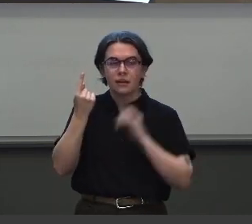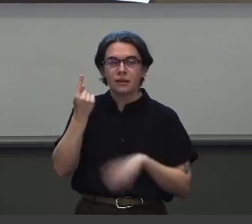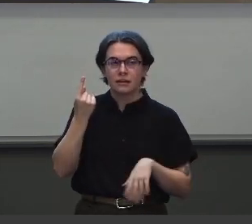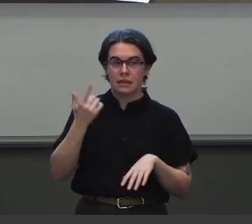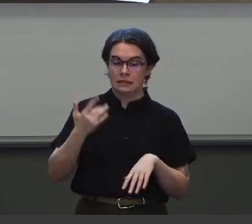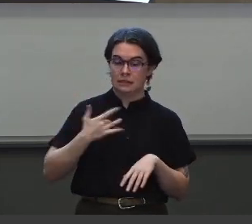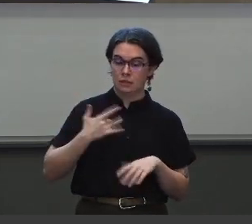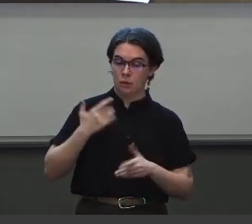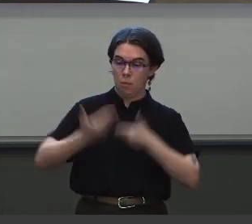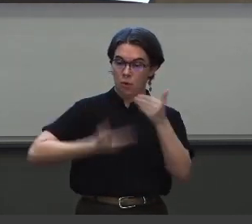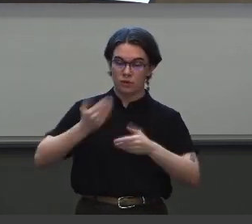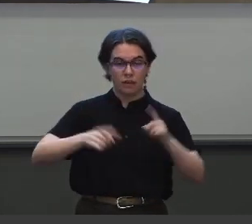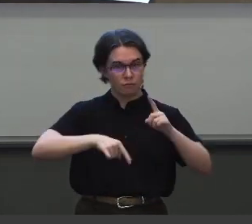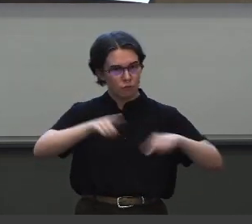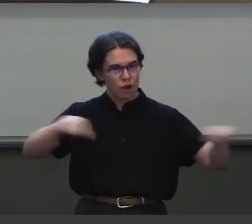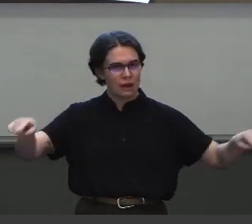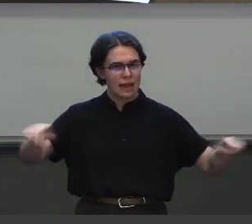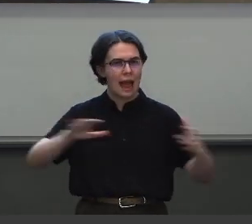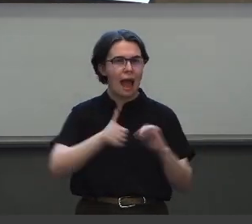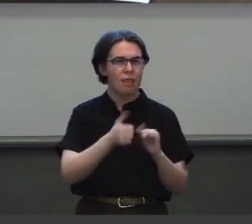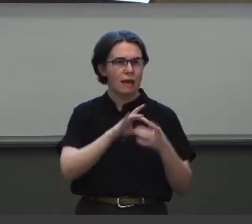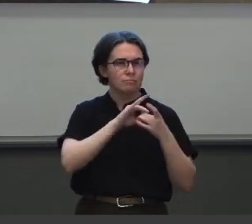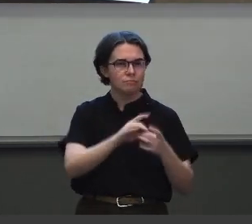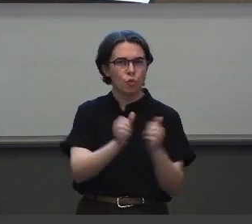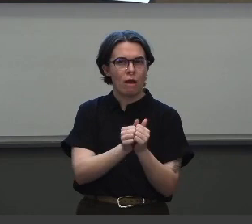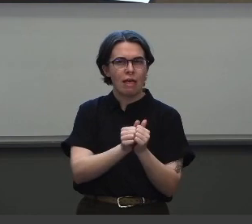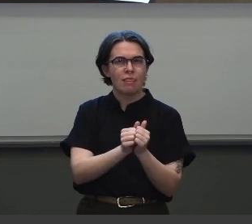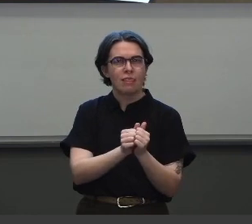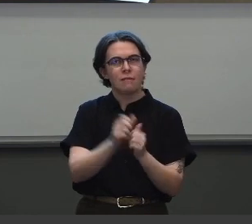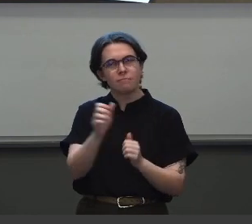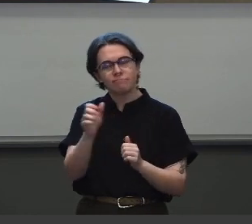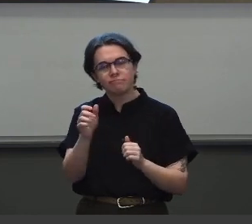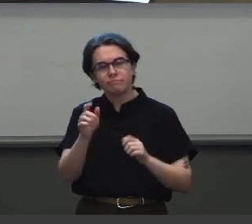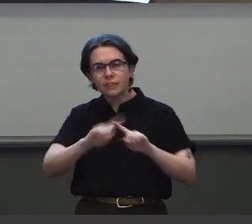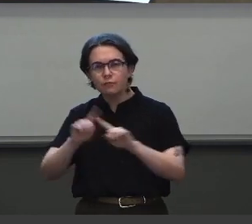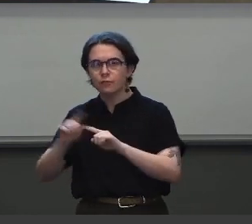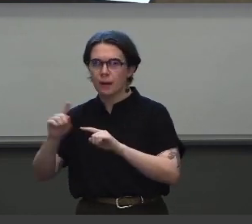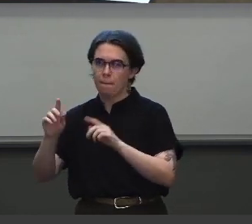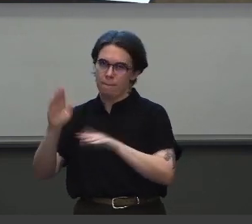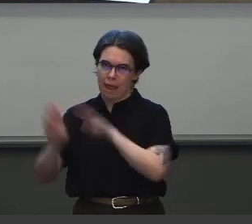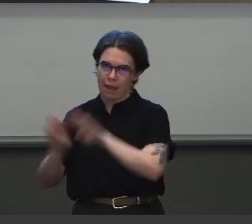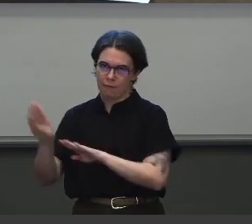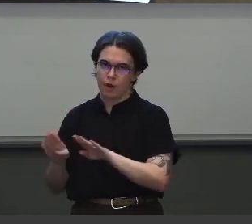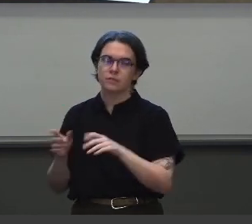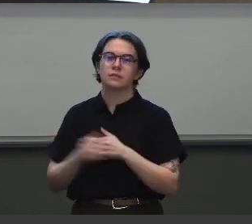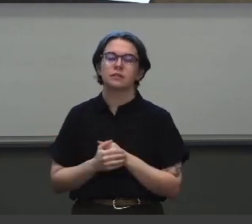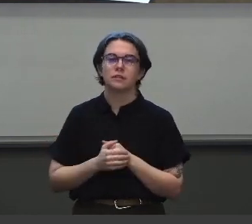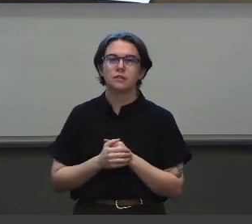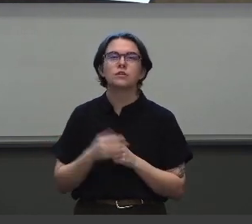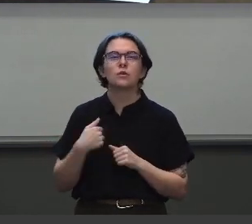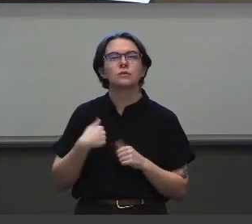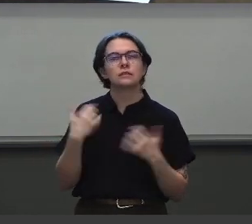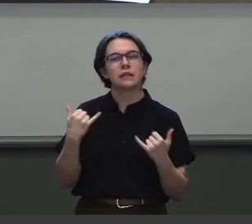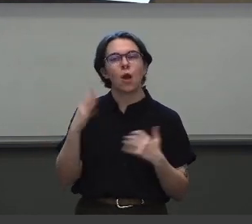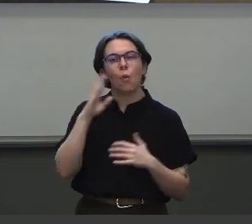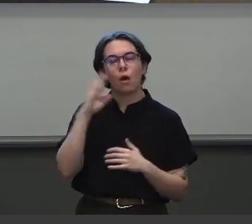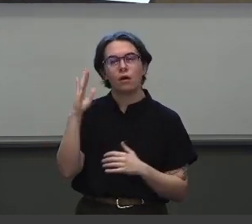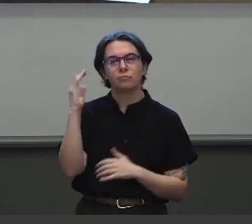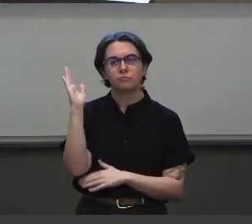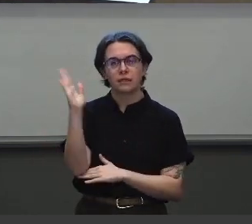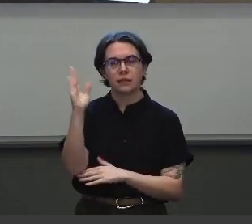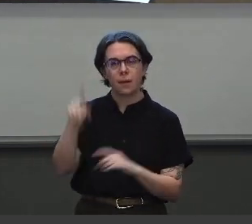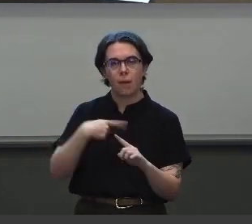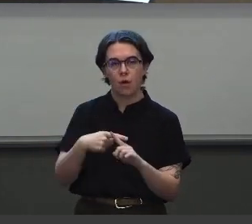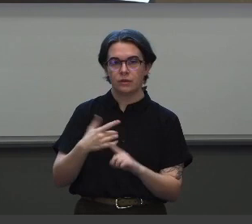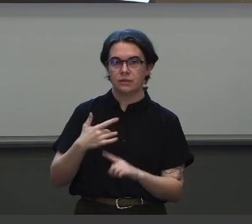other behaviors. So for today's talk, I'm going to focus on how differences in sensory processing are related